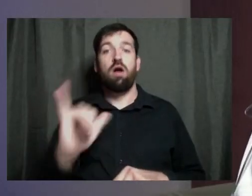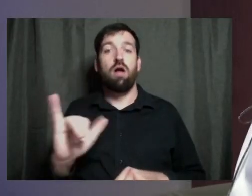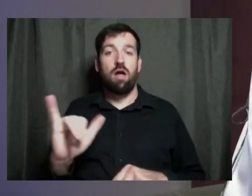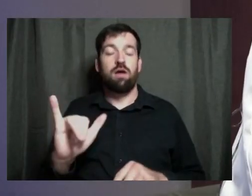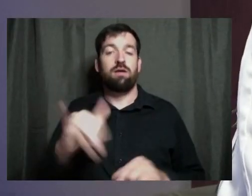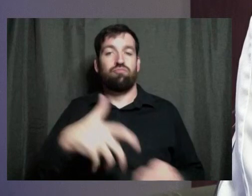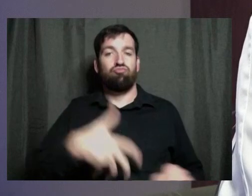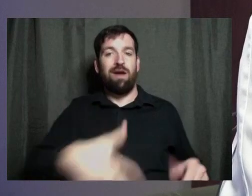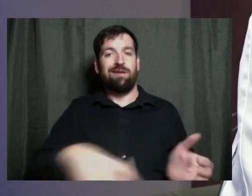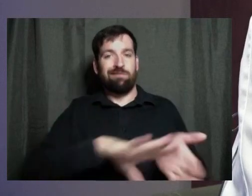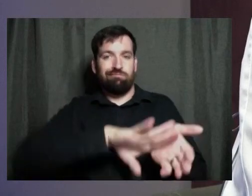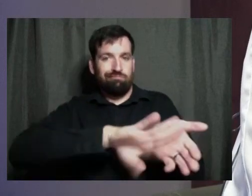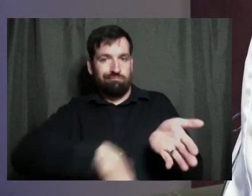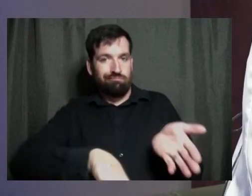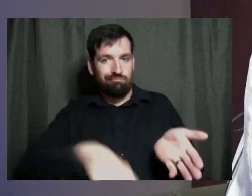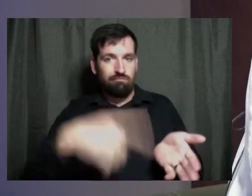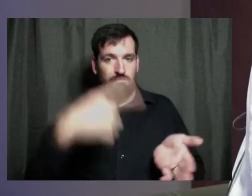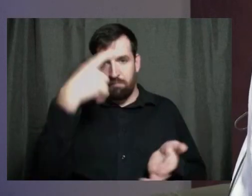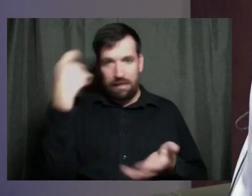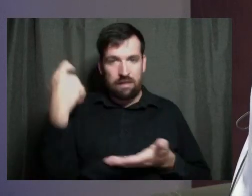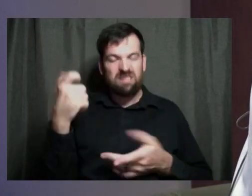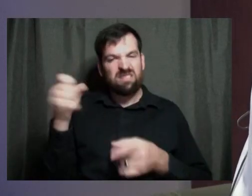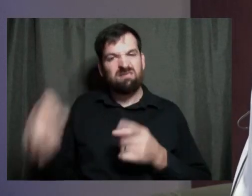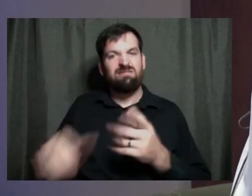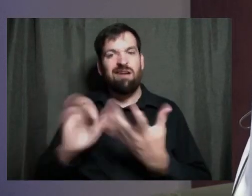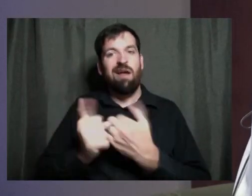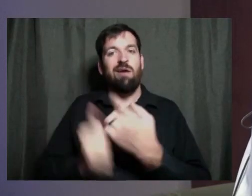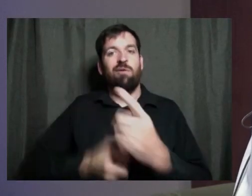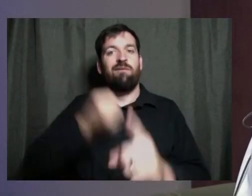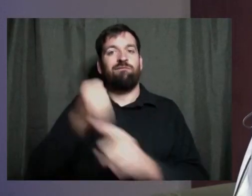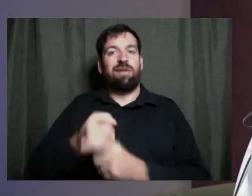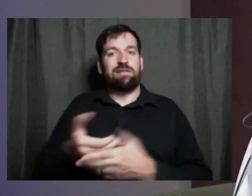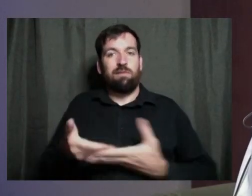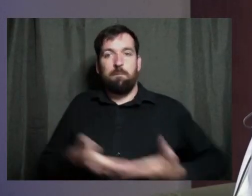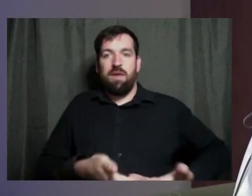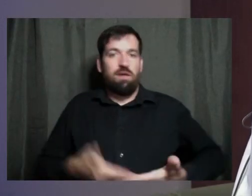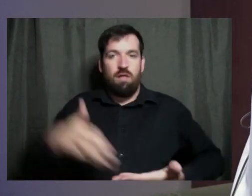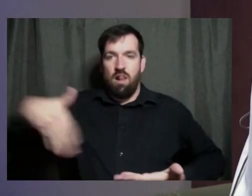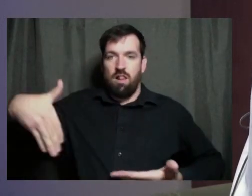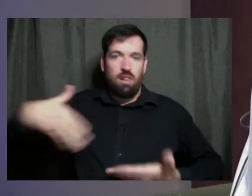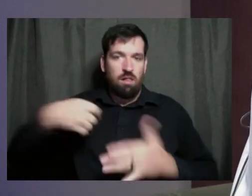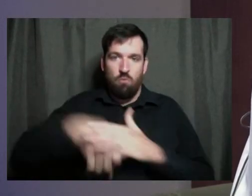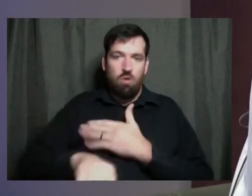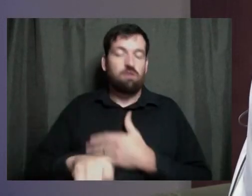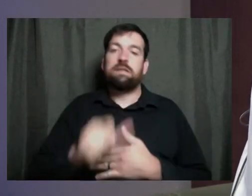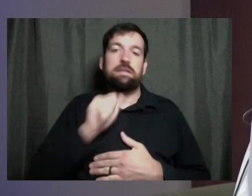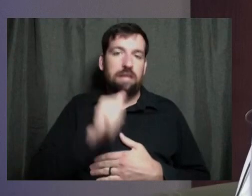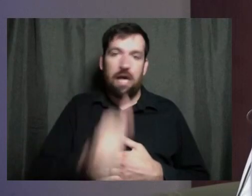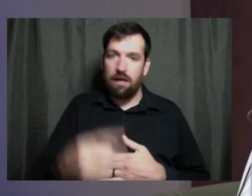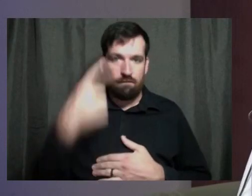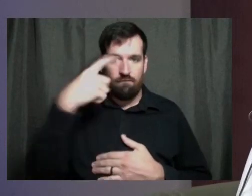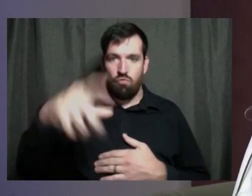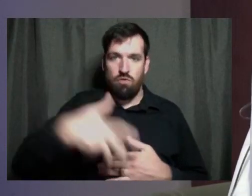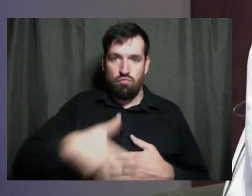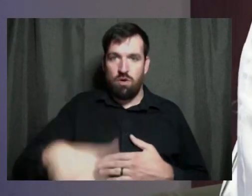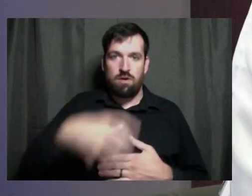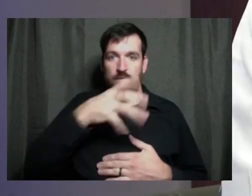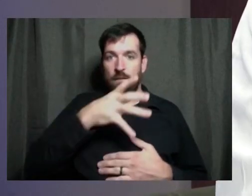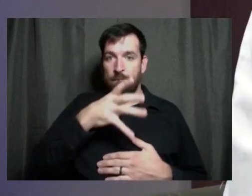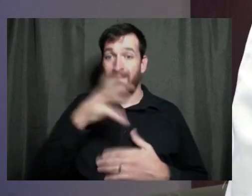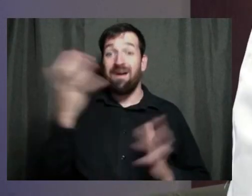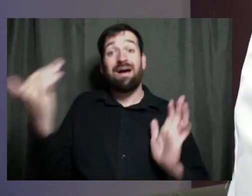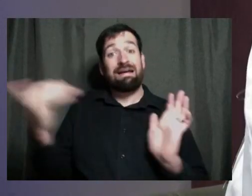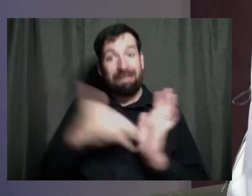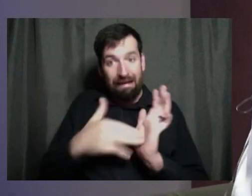of effects of unborn children, and so as a result, it will not be for pregnant moms. And we know that we've heard repeatedly, pregnant moms have some of the